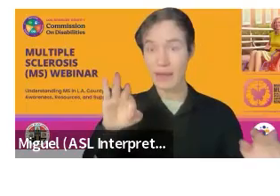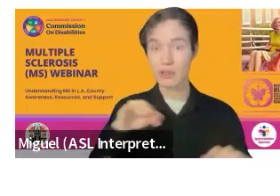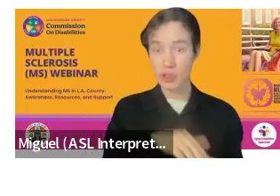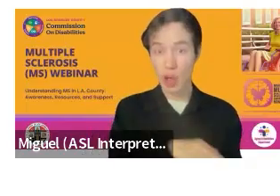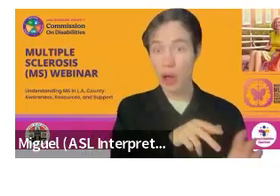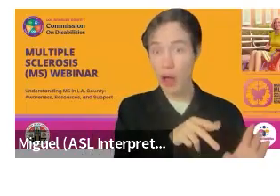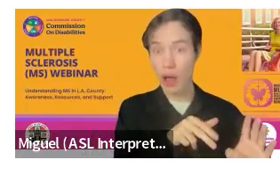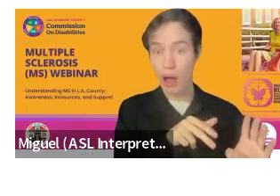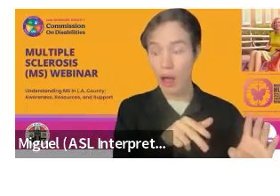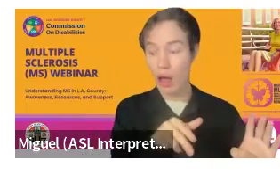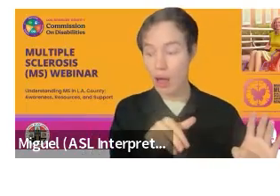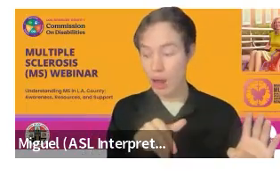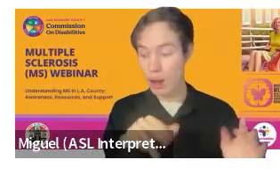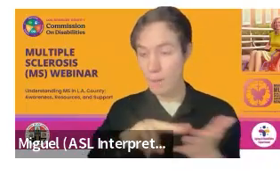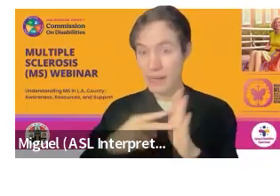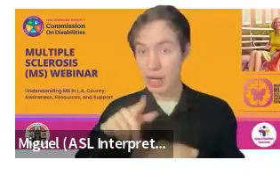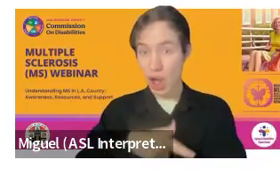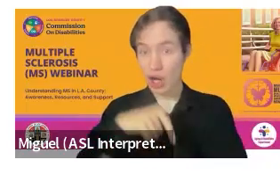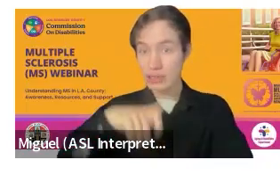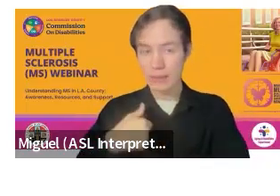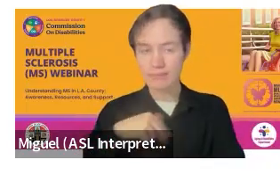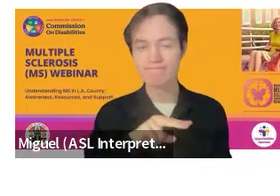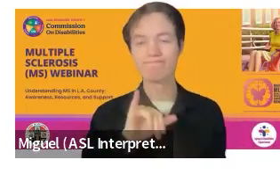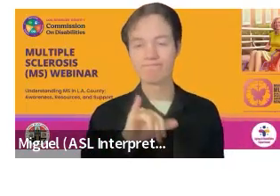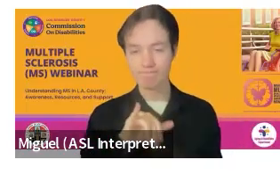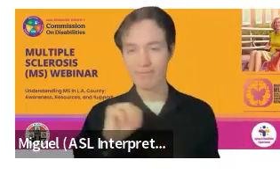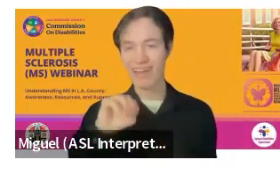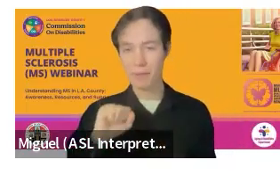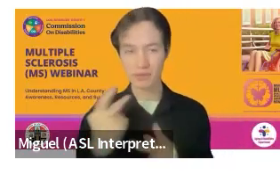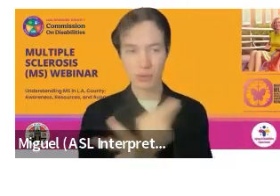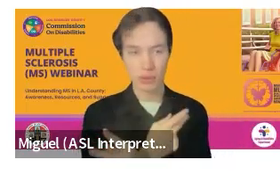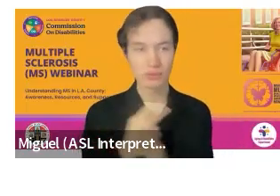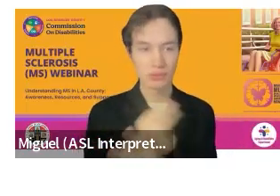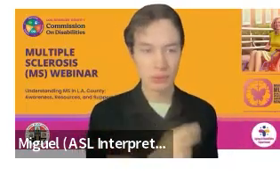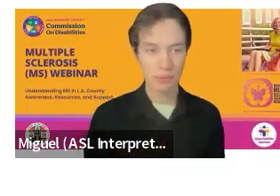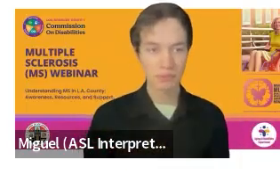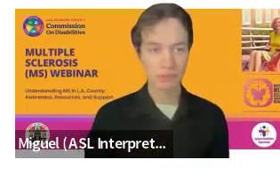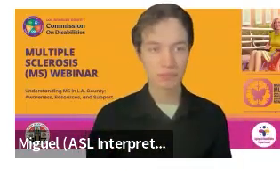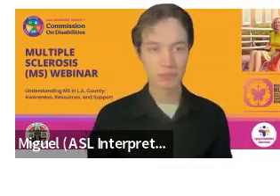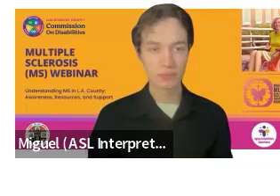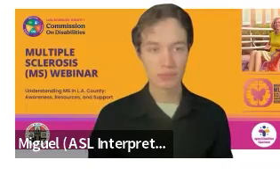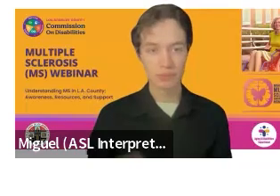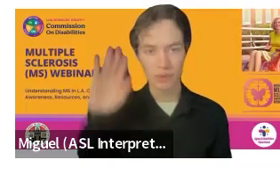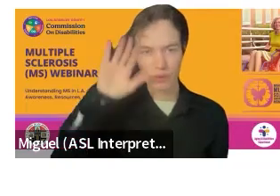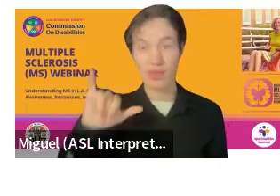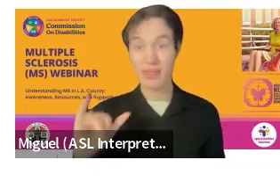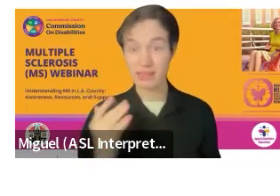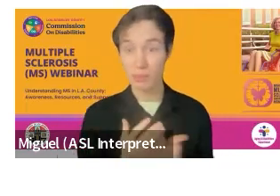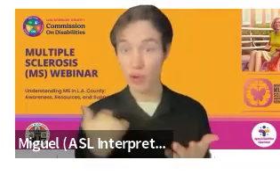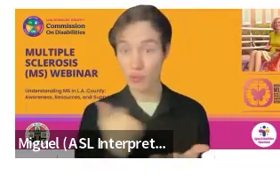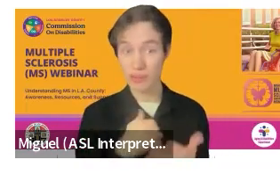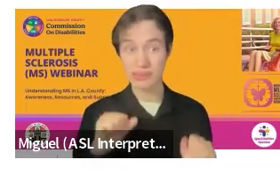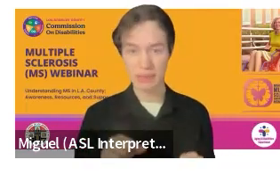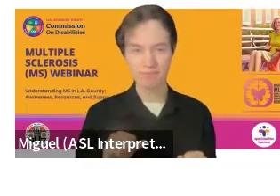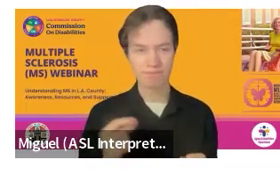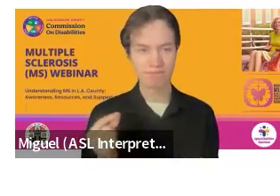be related both to relapses, and that's the part that we actually are pretty good at eliminating, or